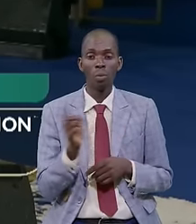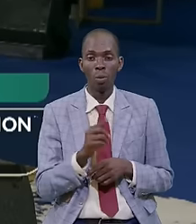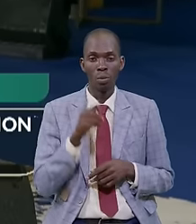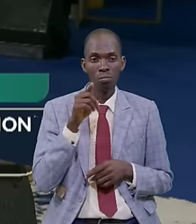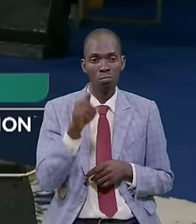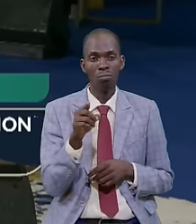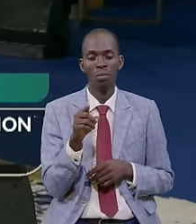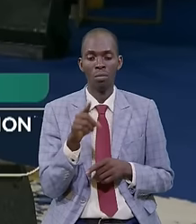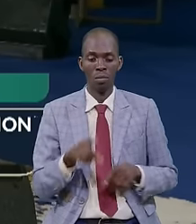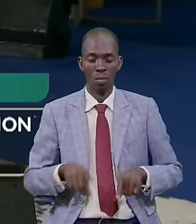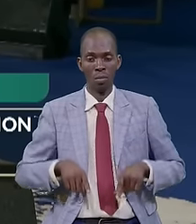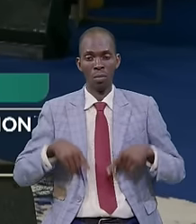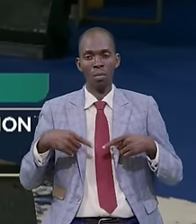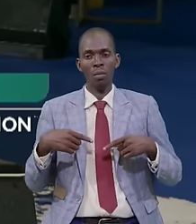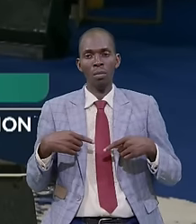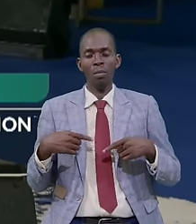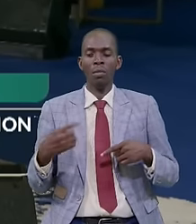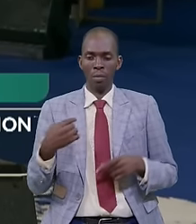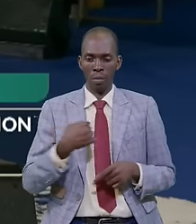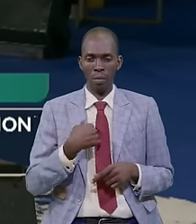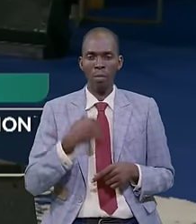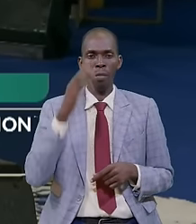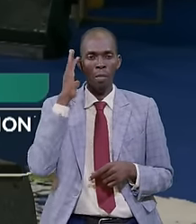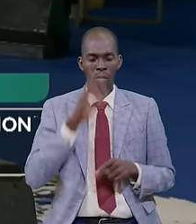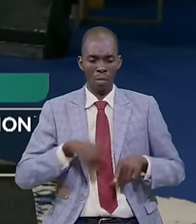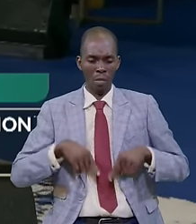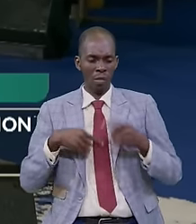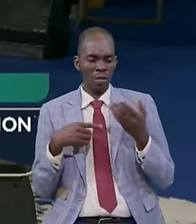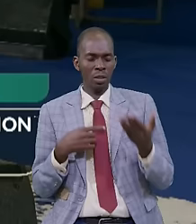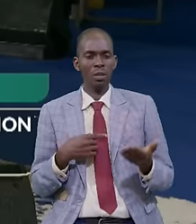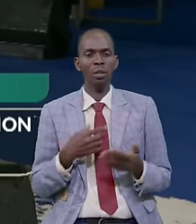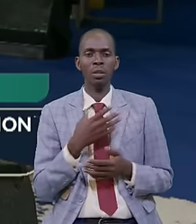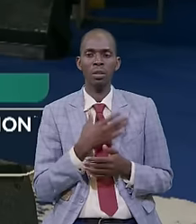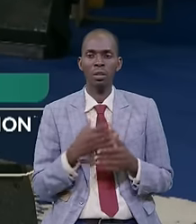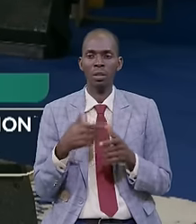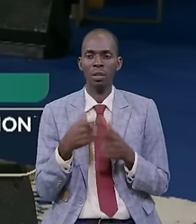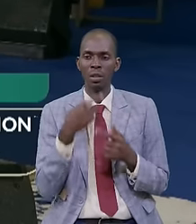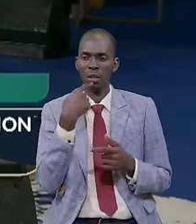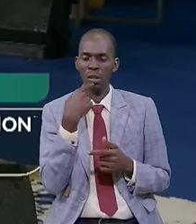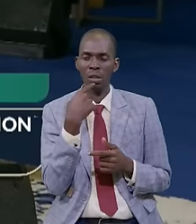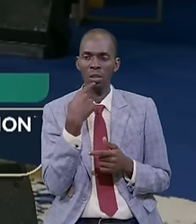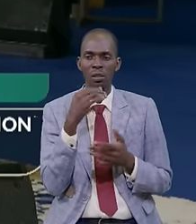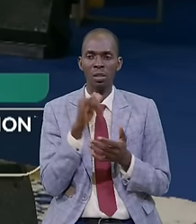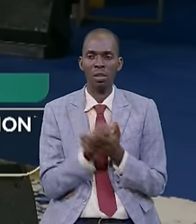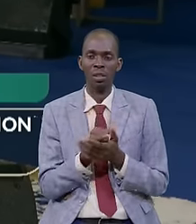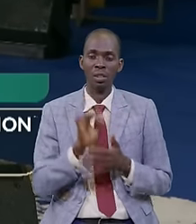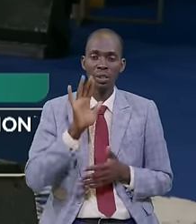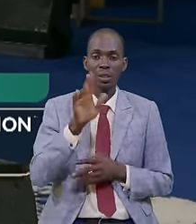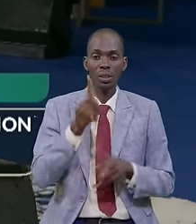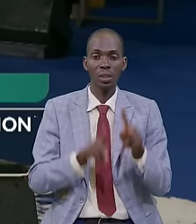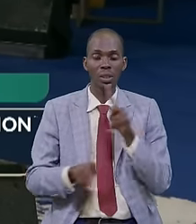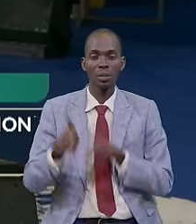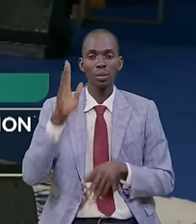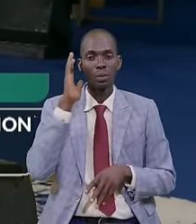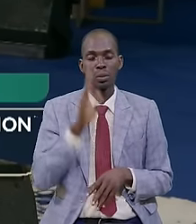thou lodgest, I will lodge. And then say, thy people shall be